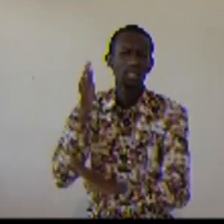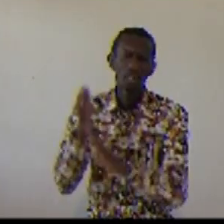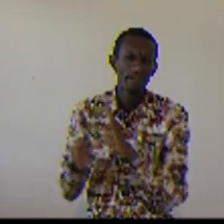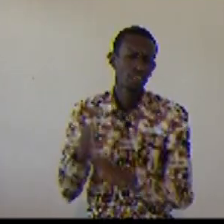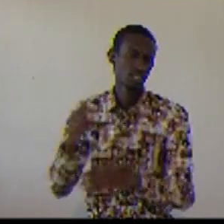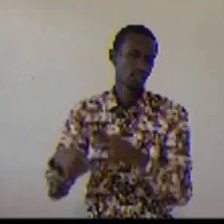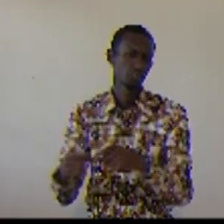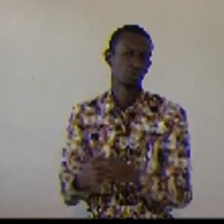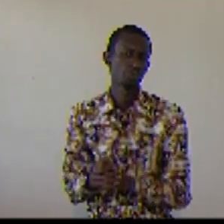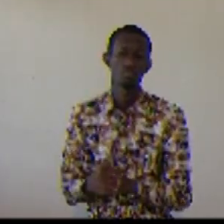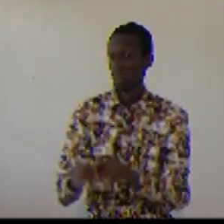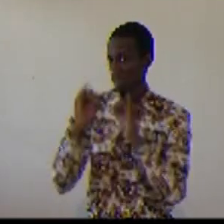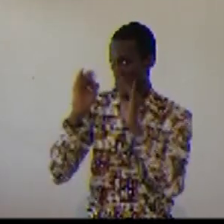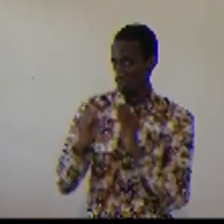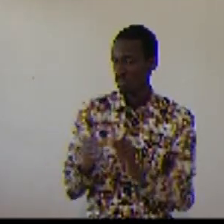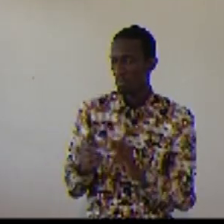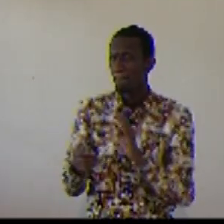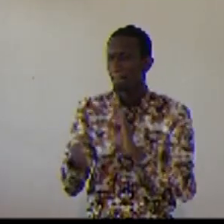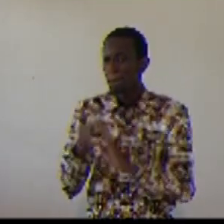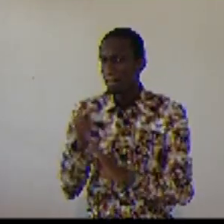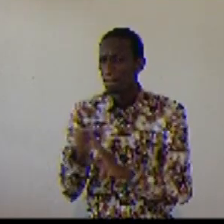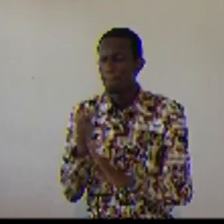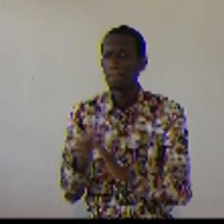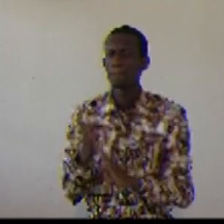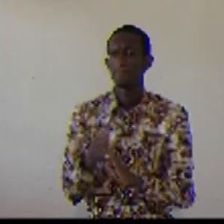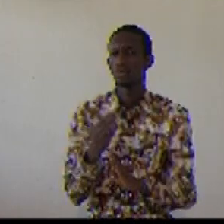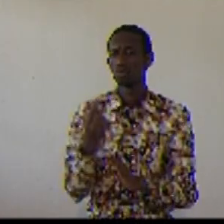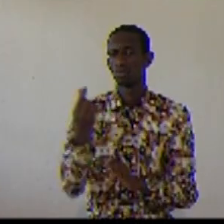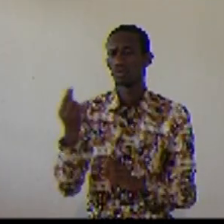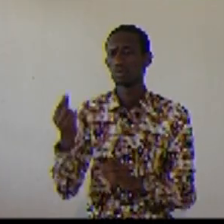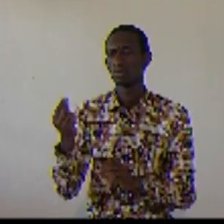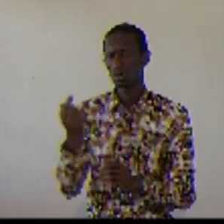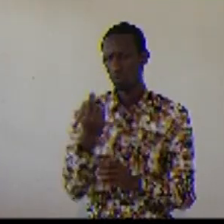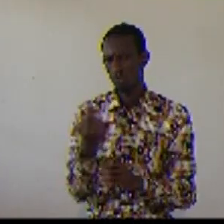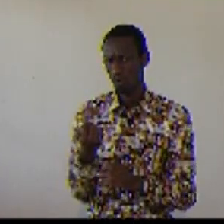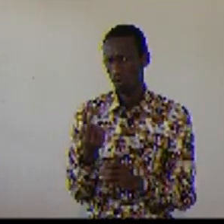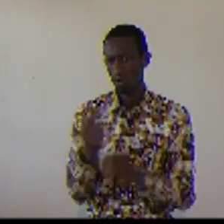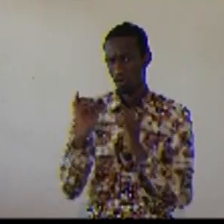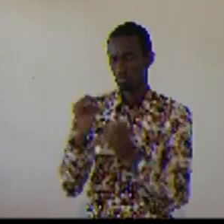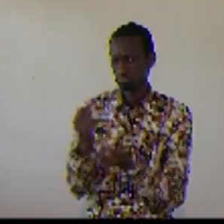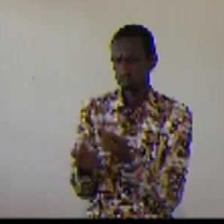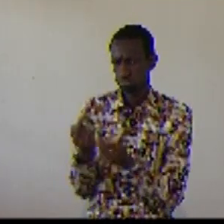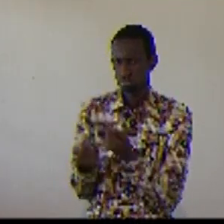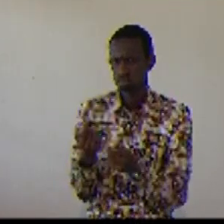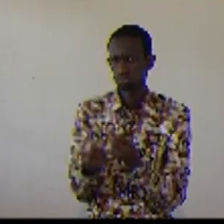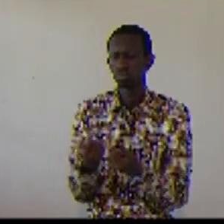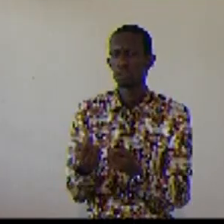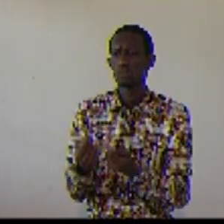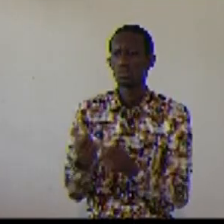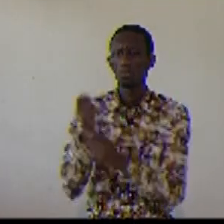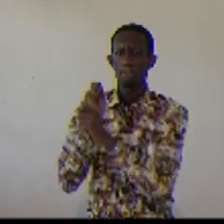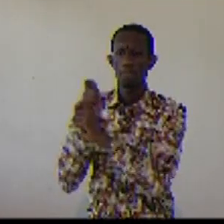the process is slowed when they burn in air. So what is the implication of that? In